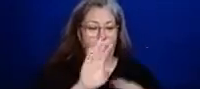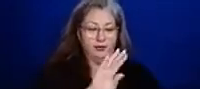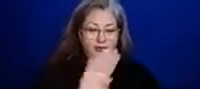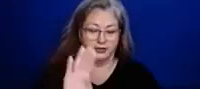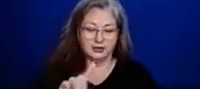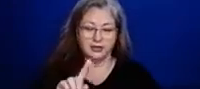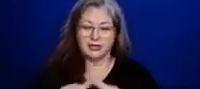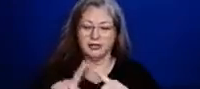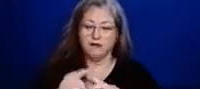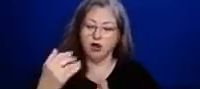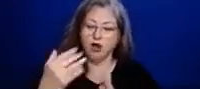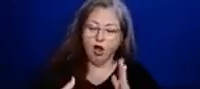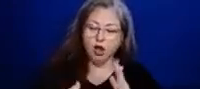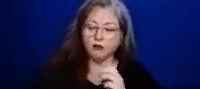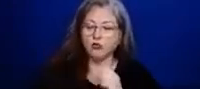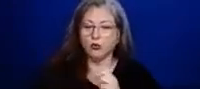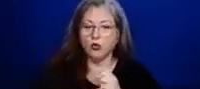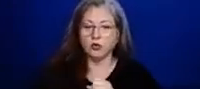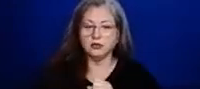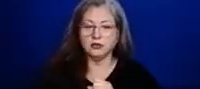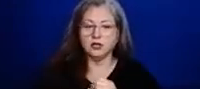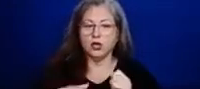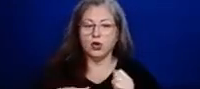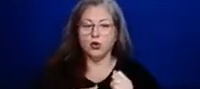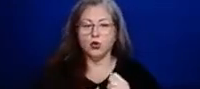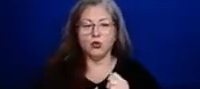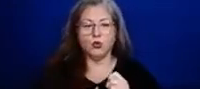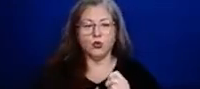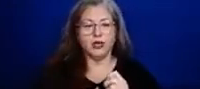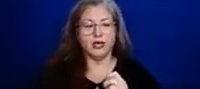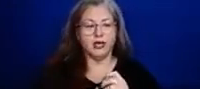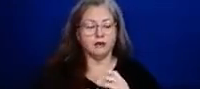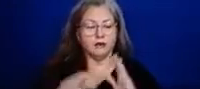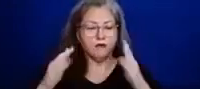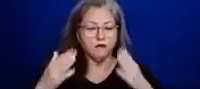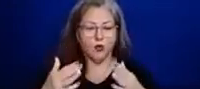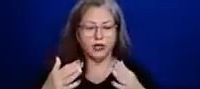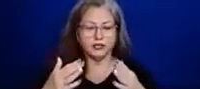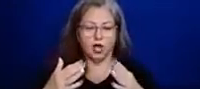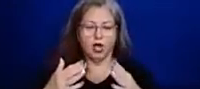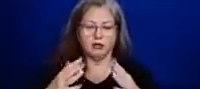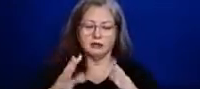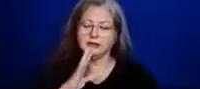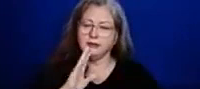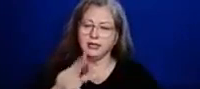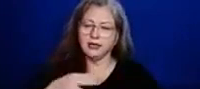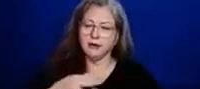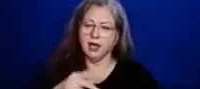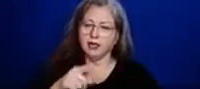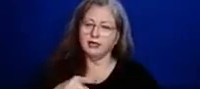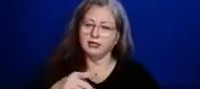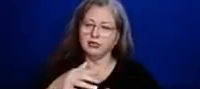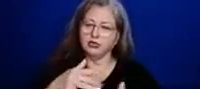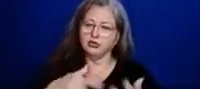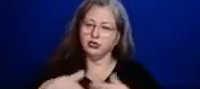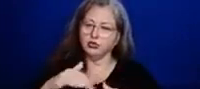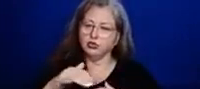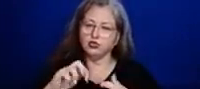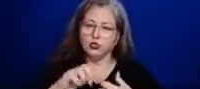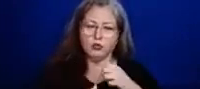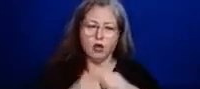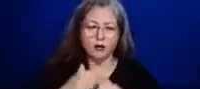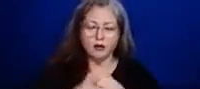and promoters to do something about a matter that is social, not only a feminism matter. It's